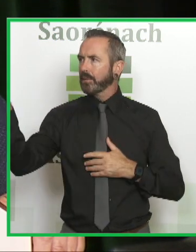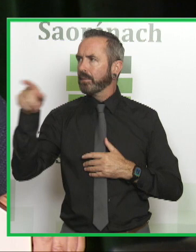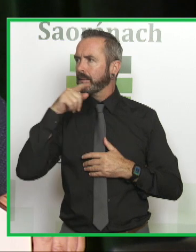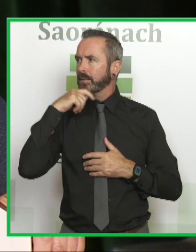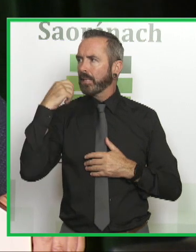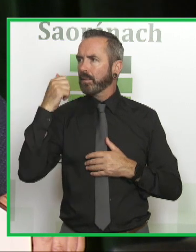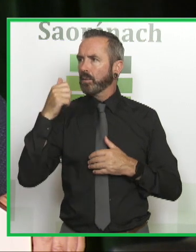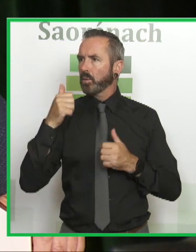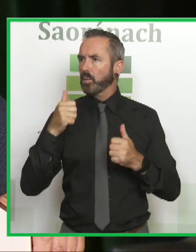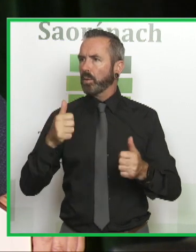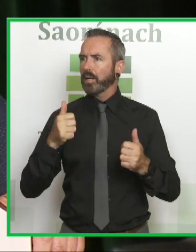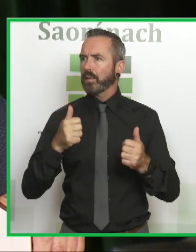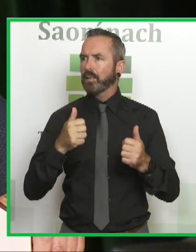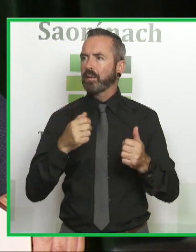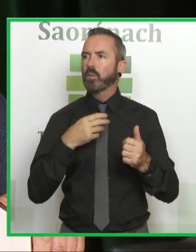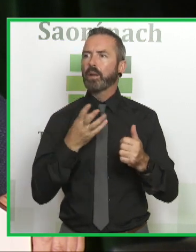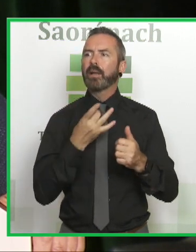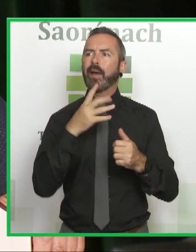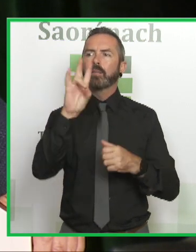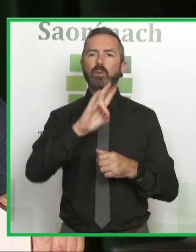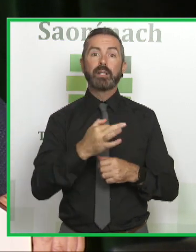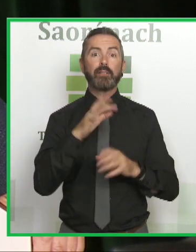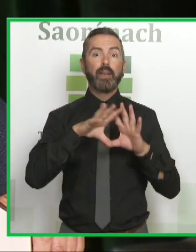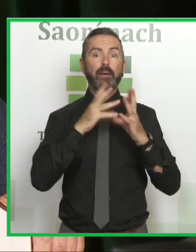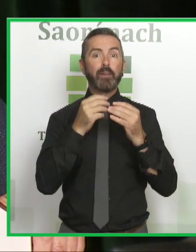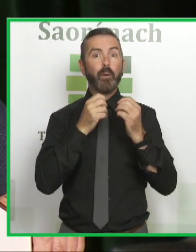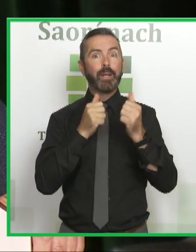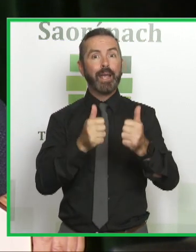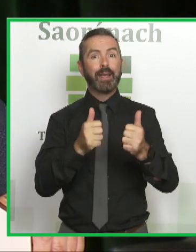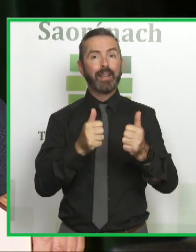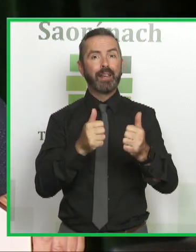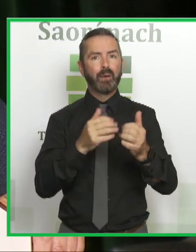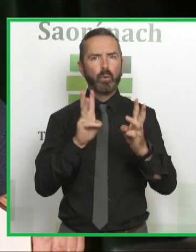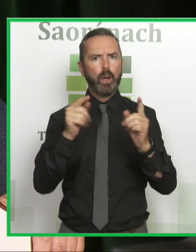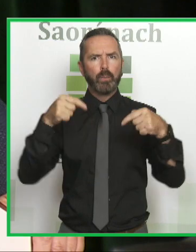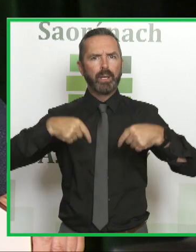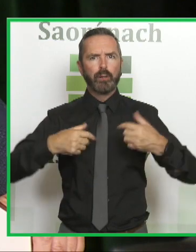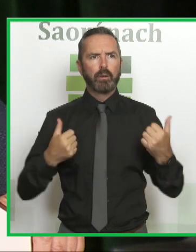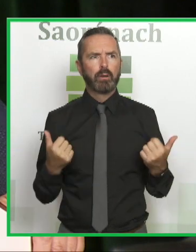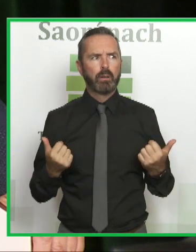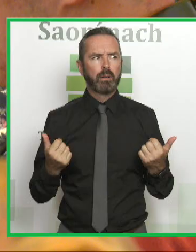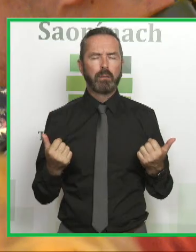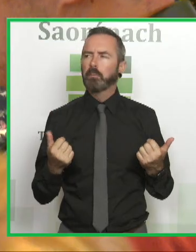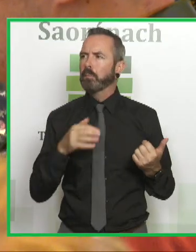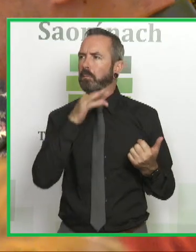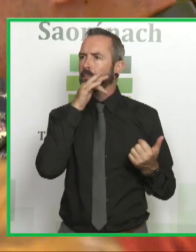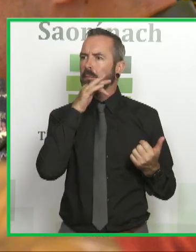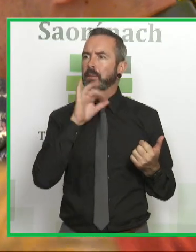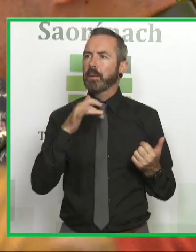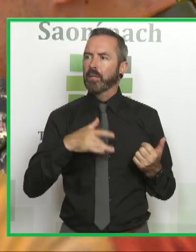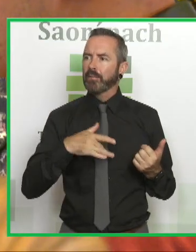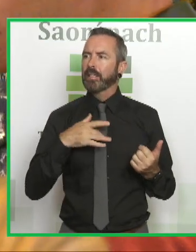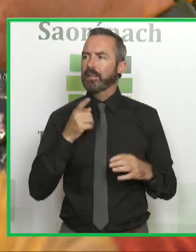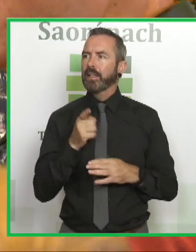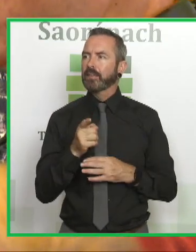it well when, you know, they posed the question, if everything's okay, what are we doing here? And there might have been perception or a feeling